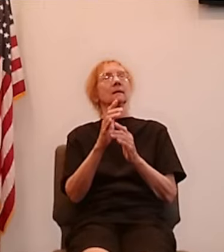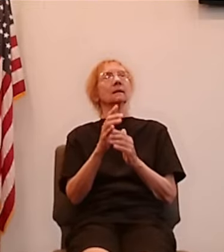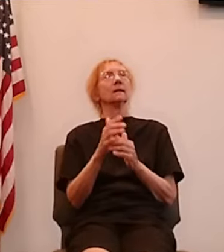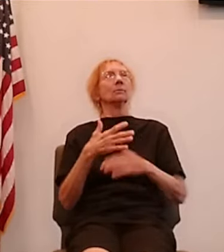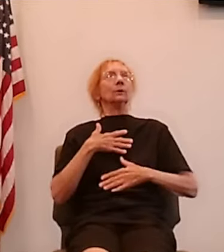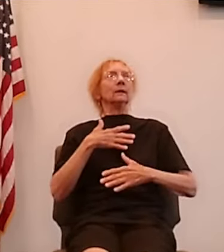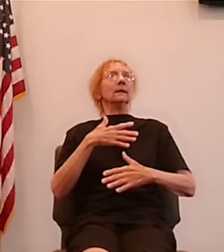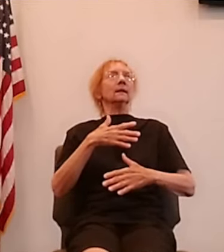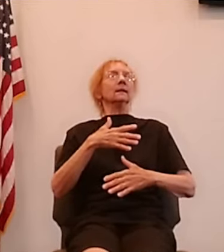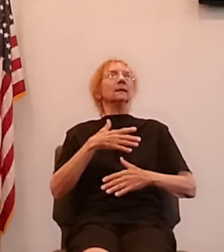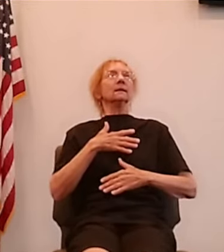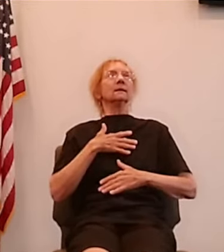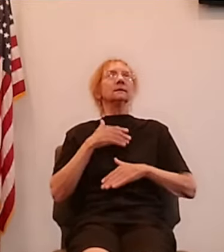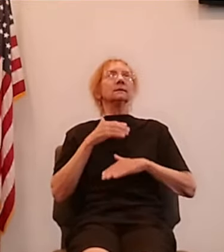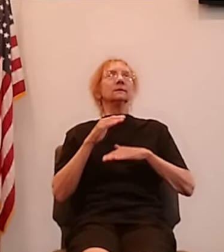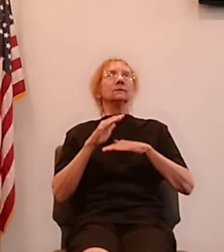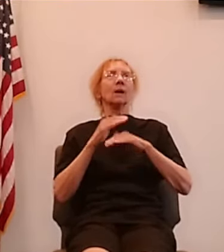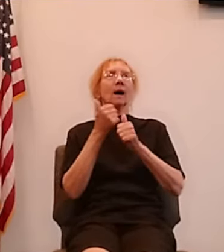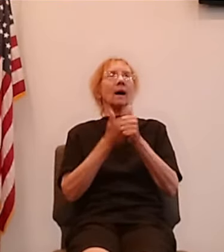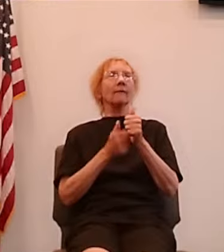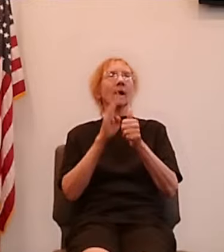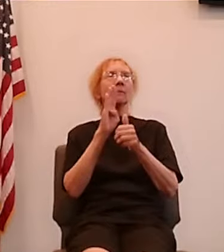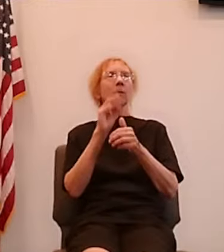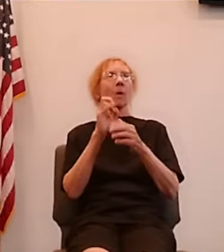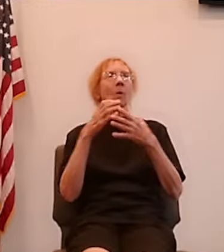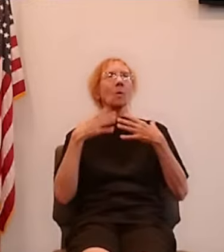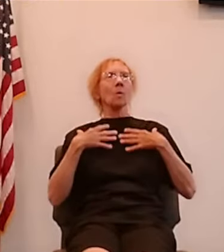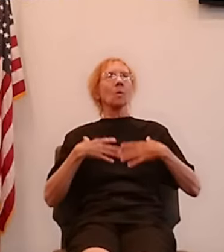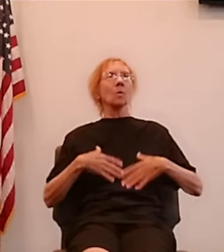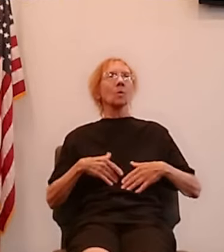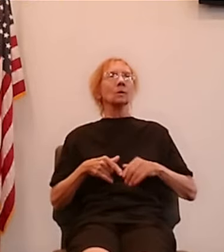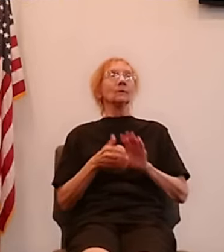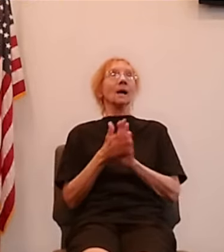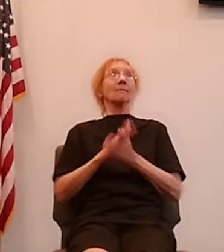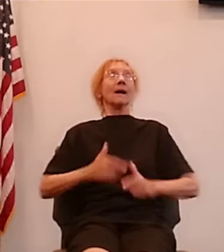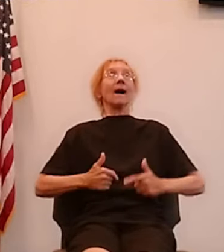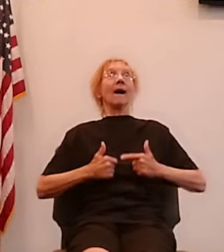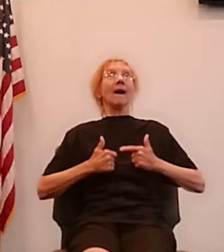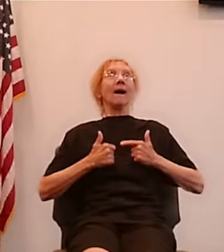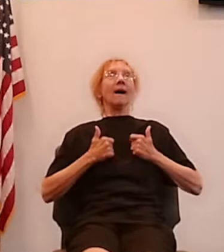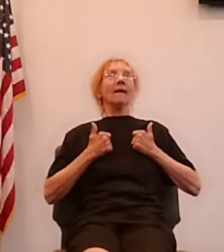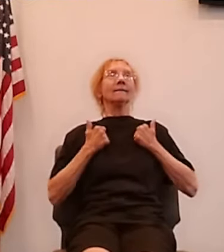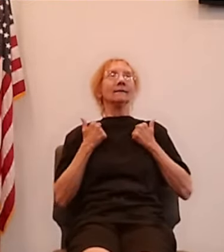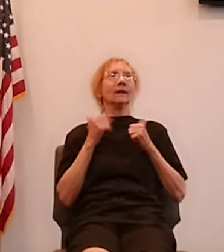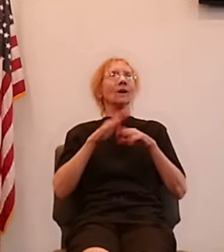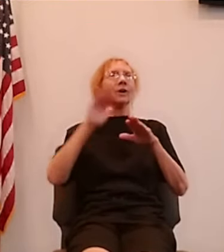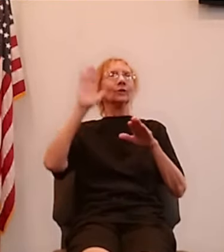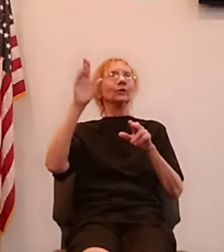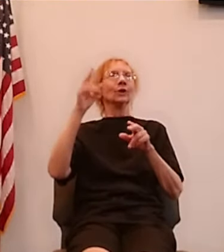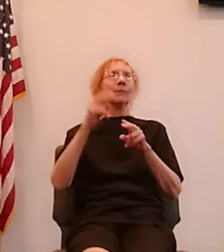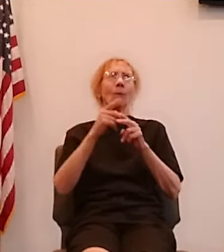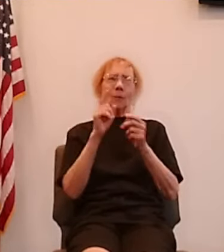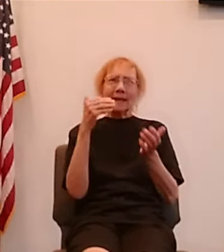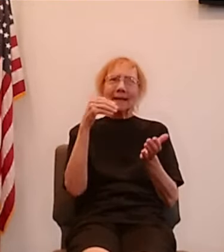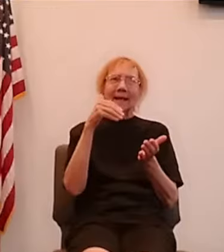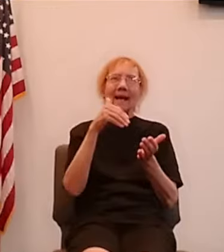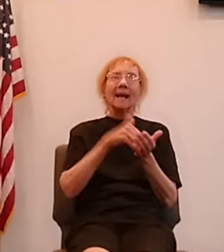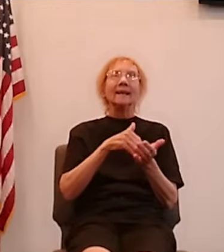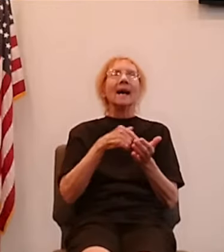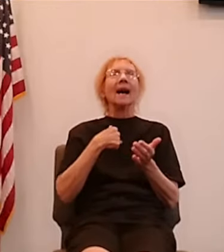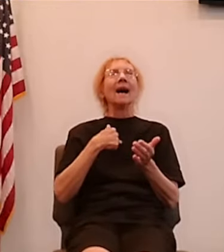breathe, call these bones to live, call these lungs to sing once